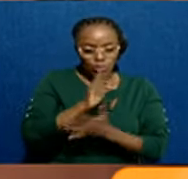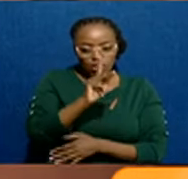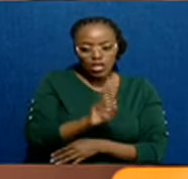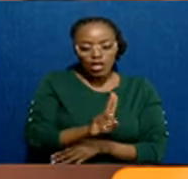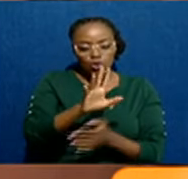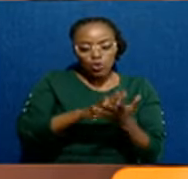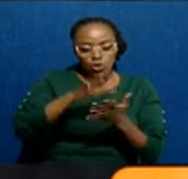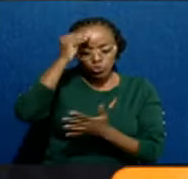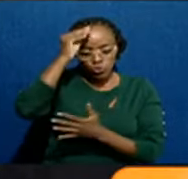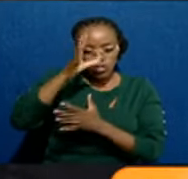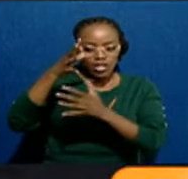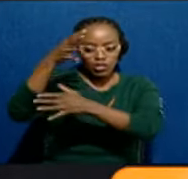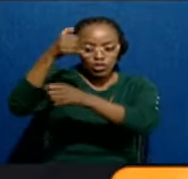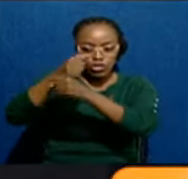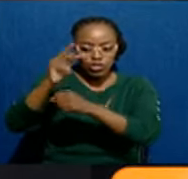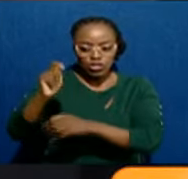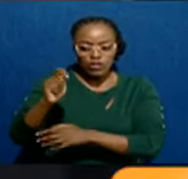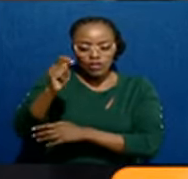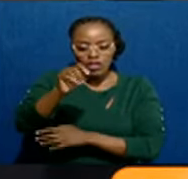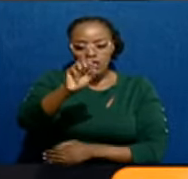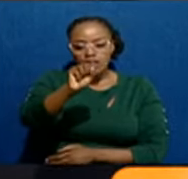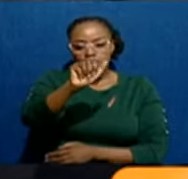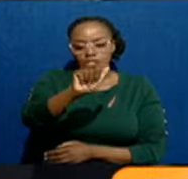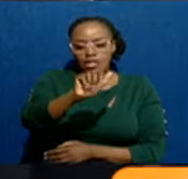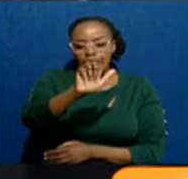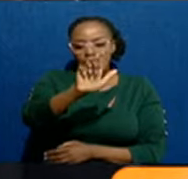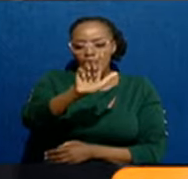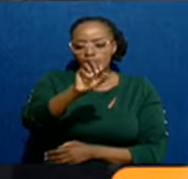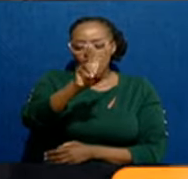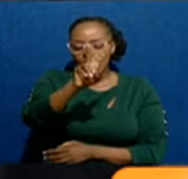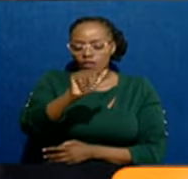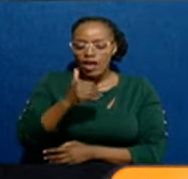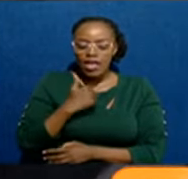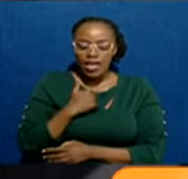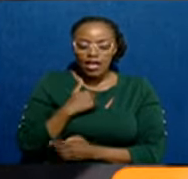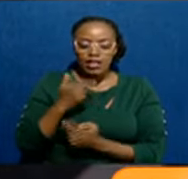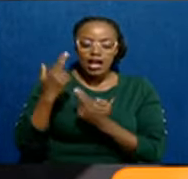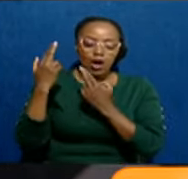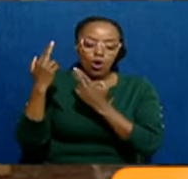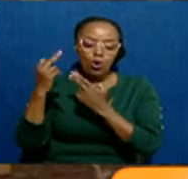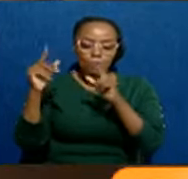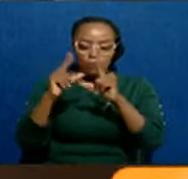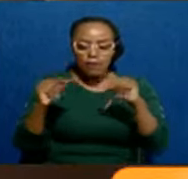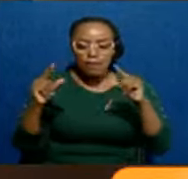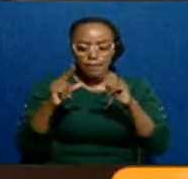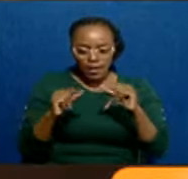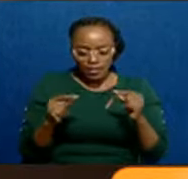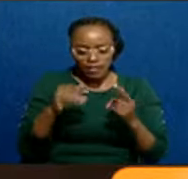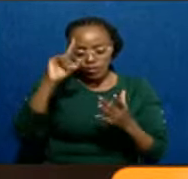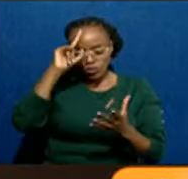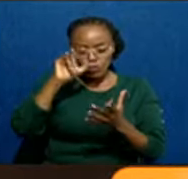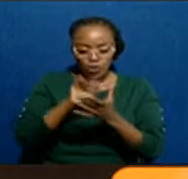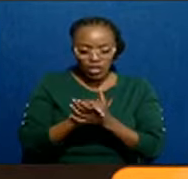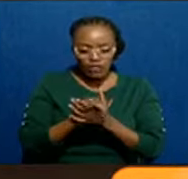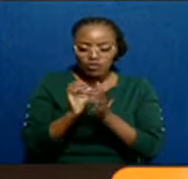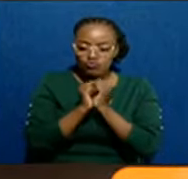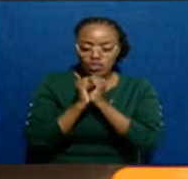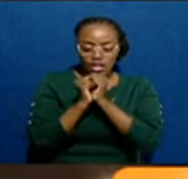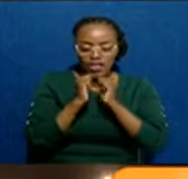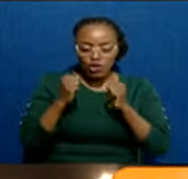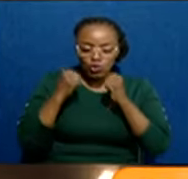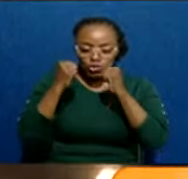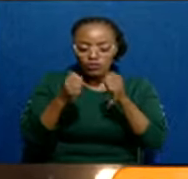University Students Association President Sarova Bonaya shared a message of hope and resilience, believing in their collective strength